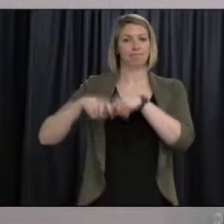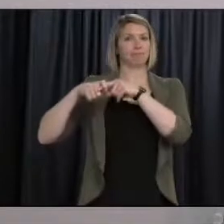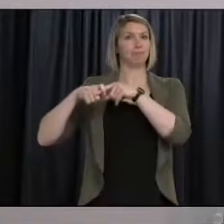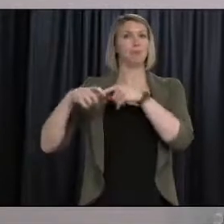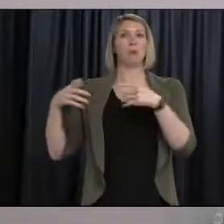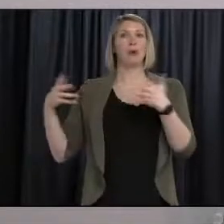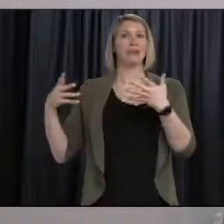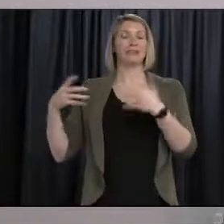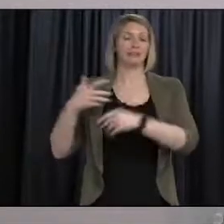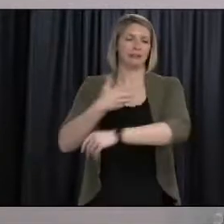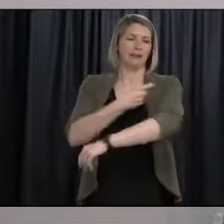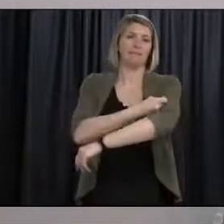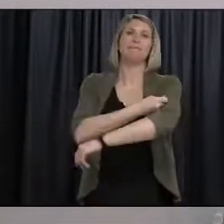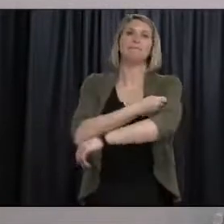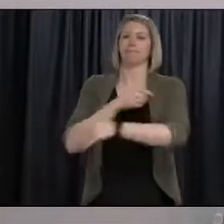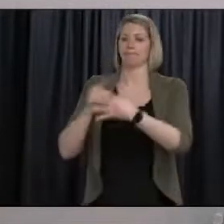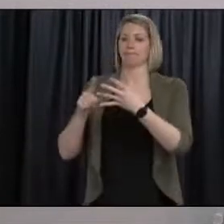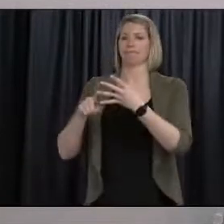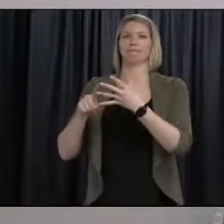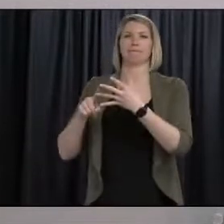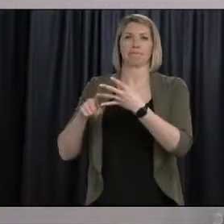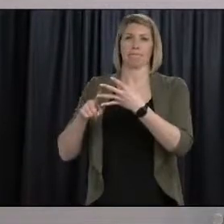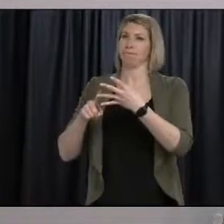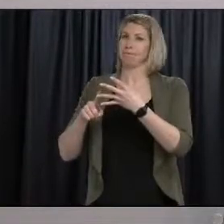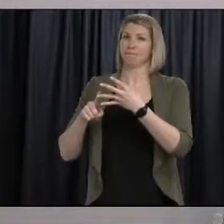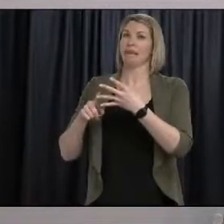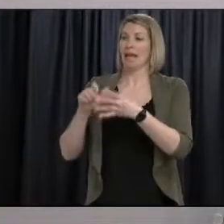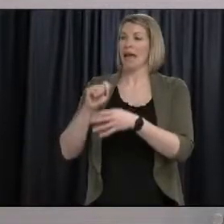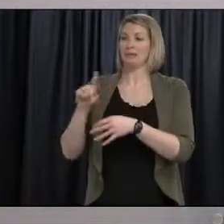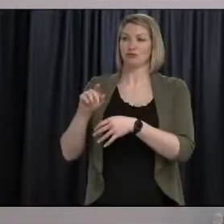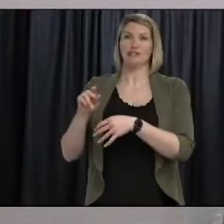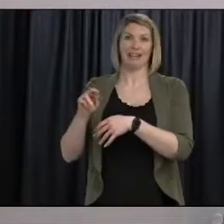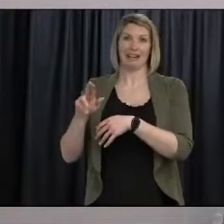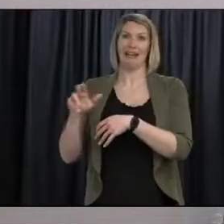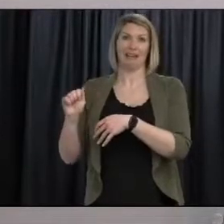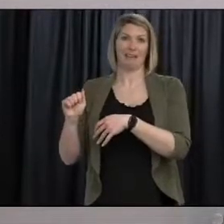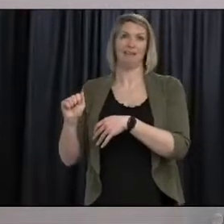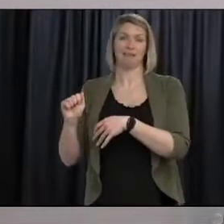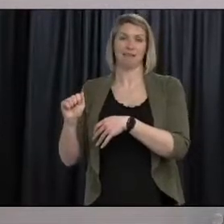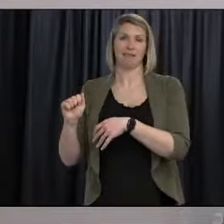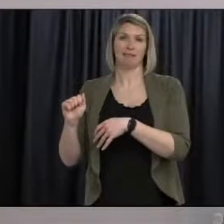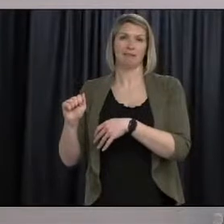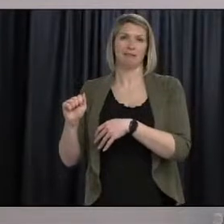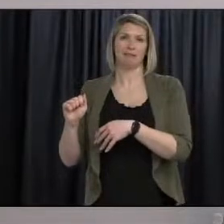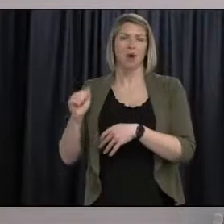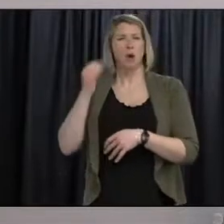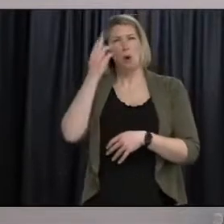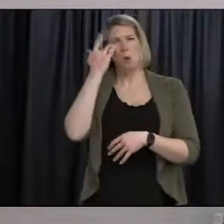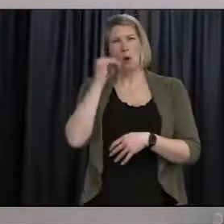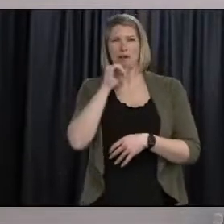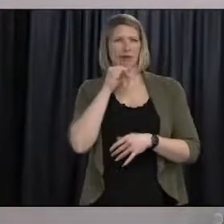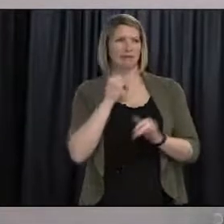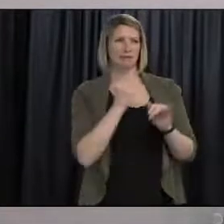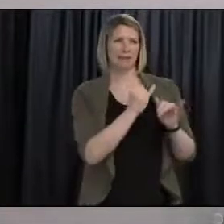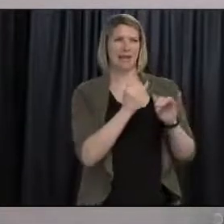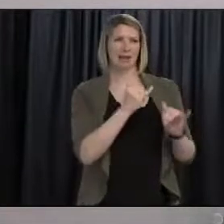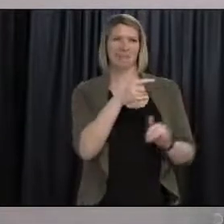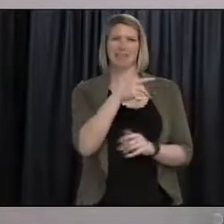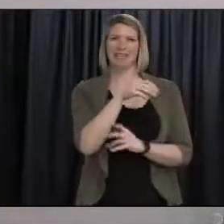over 55 until they get a little bit more information. Why aren't we following that course?